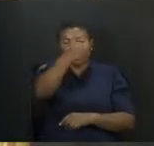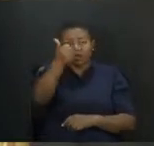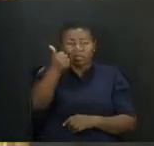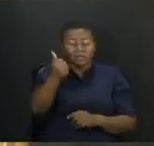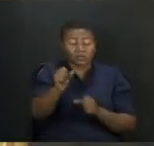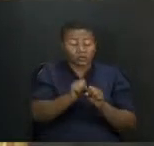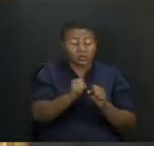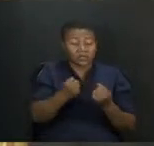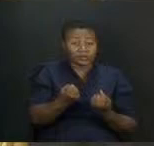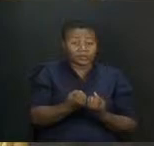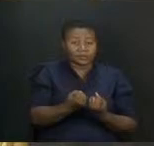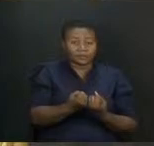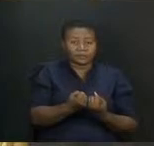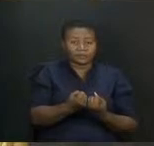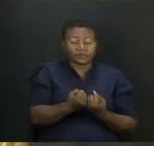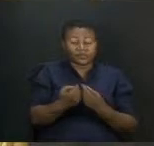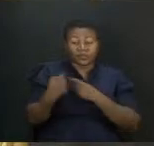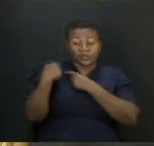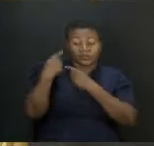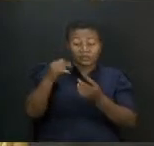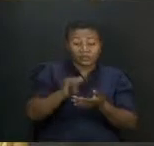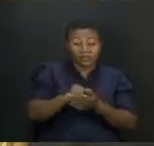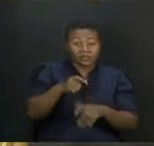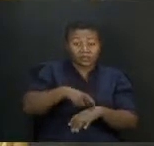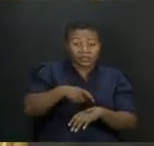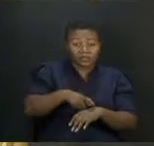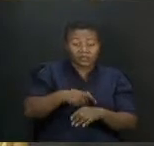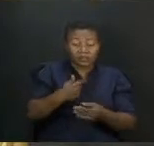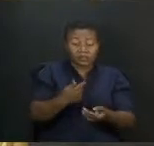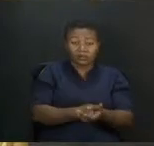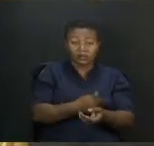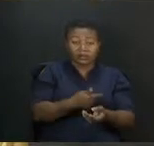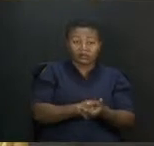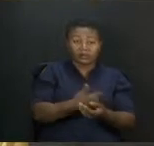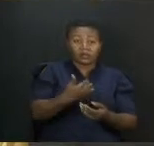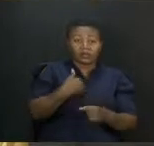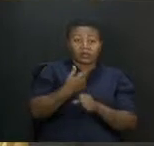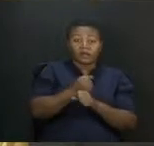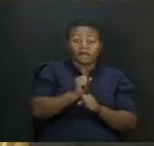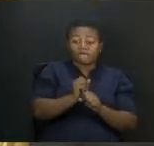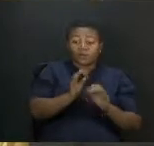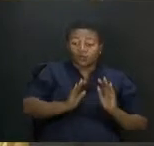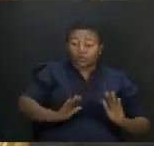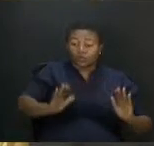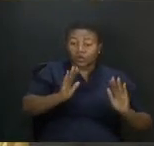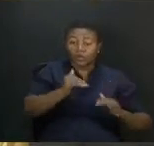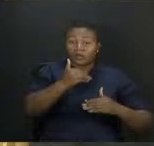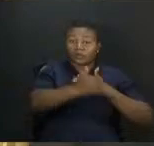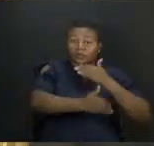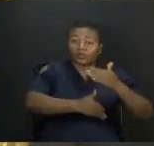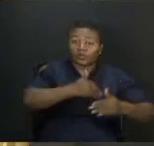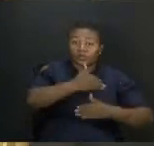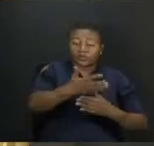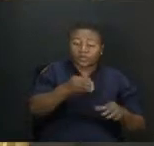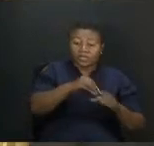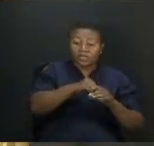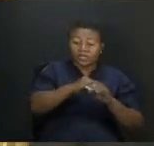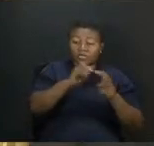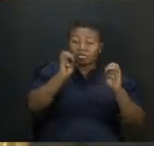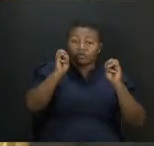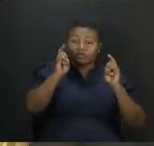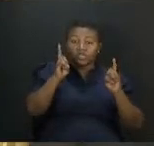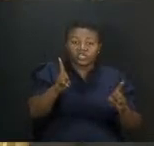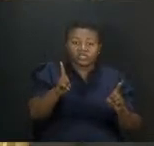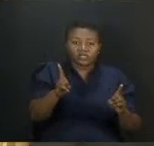society. Since then, Ghana has made notable progress in areas such as education,